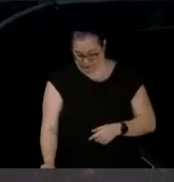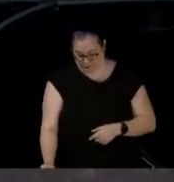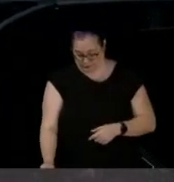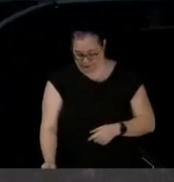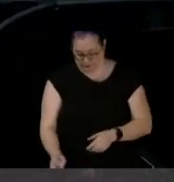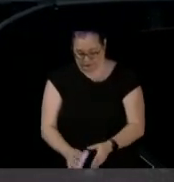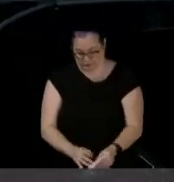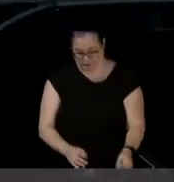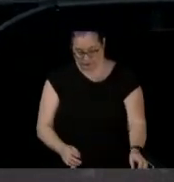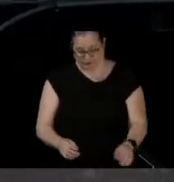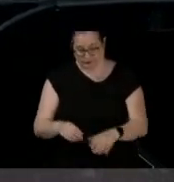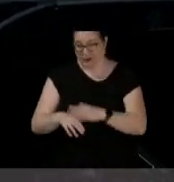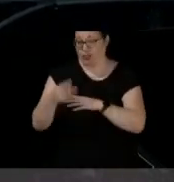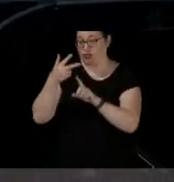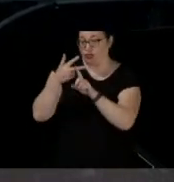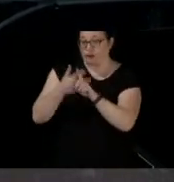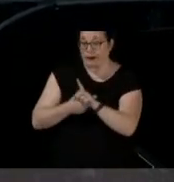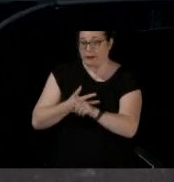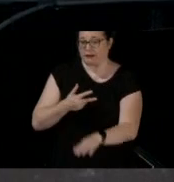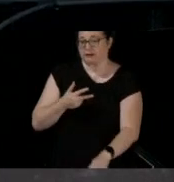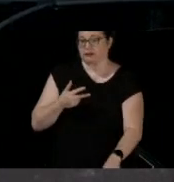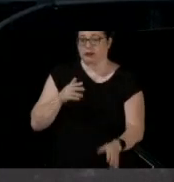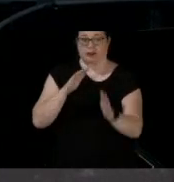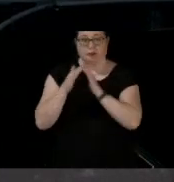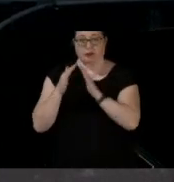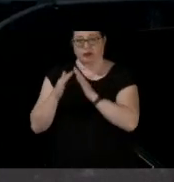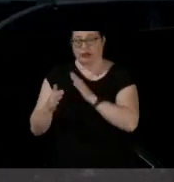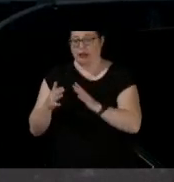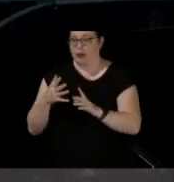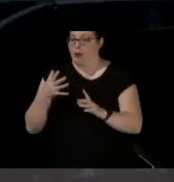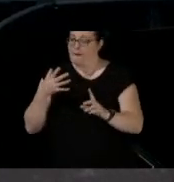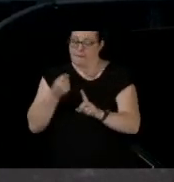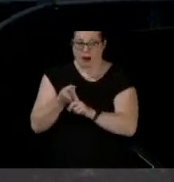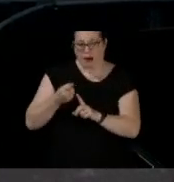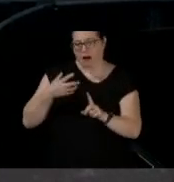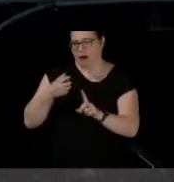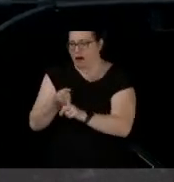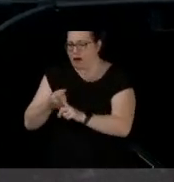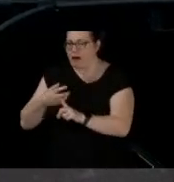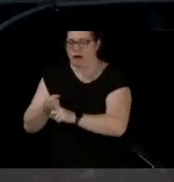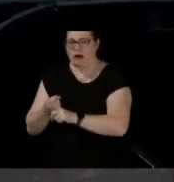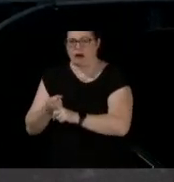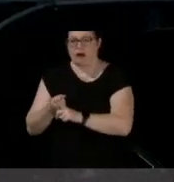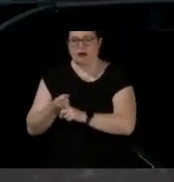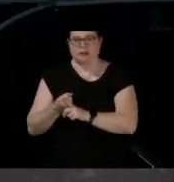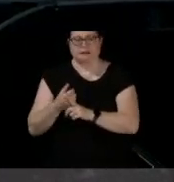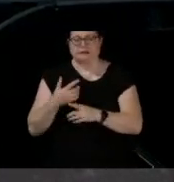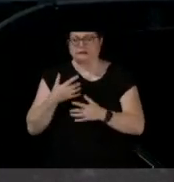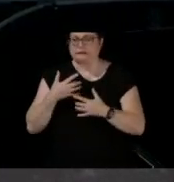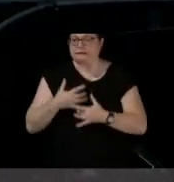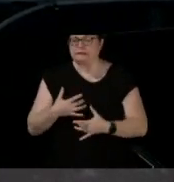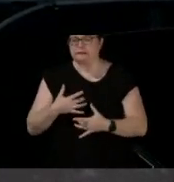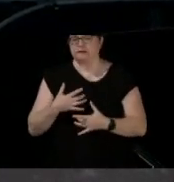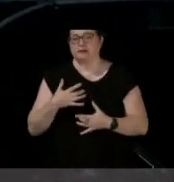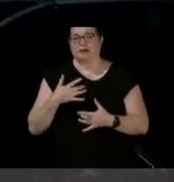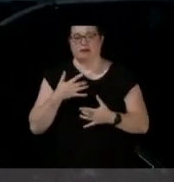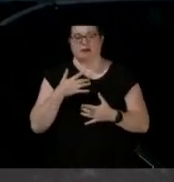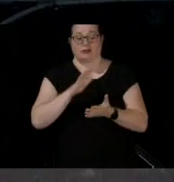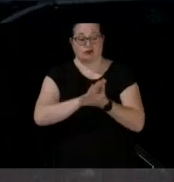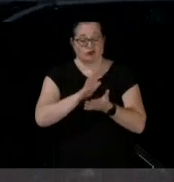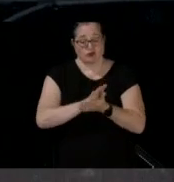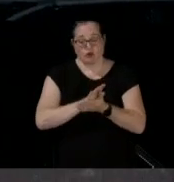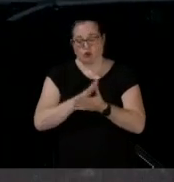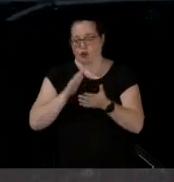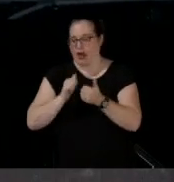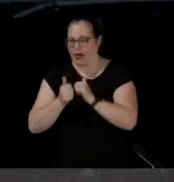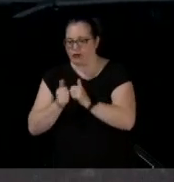Within 3 short months, our community was rocked by deep, impactful losses. The academic rigor, athletic competition, and our